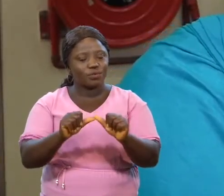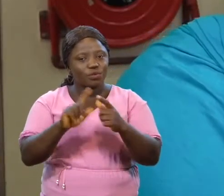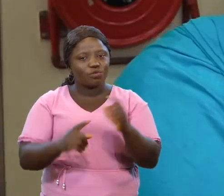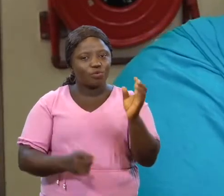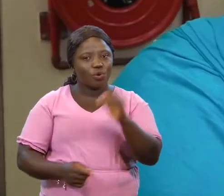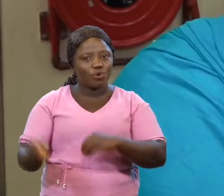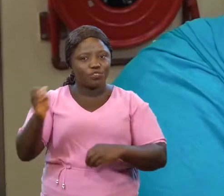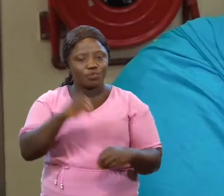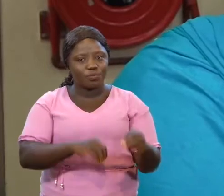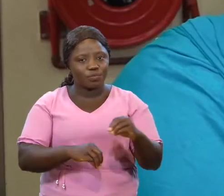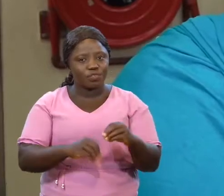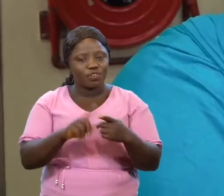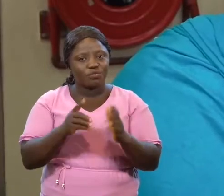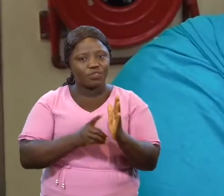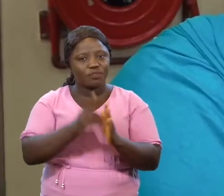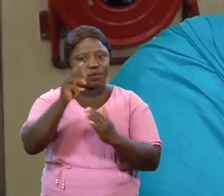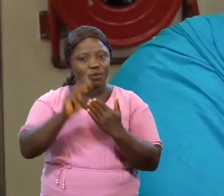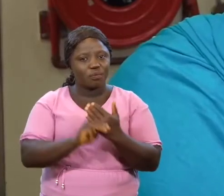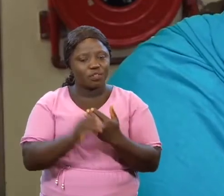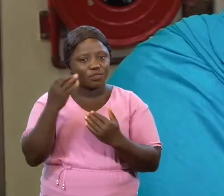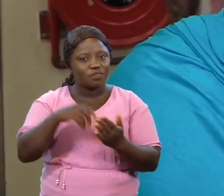to still continue to contribute to the